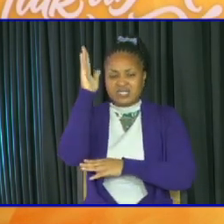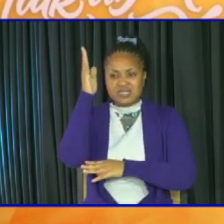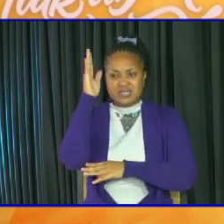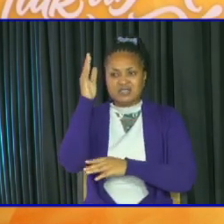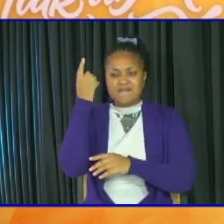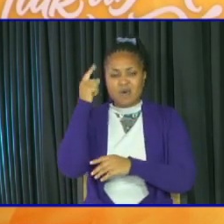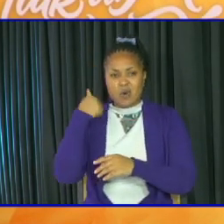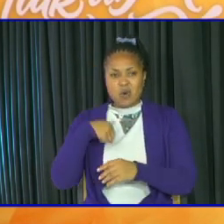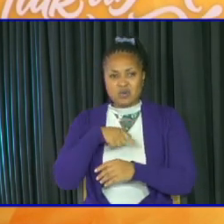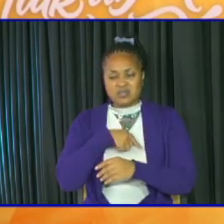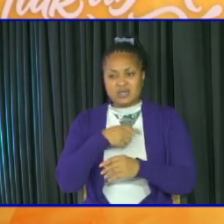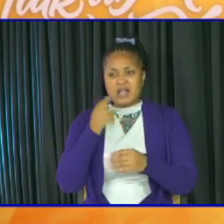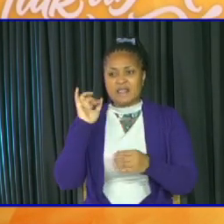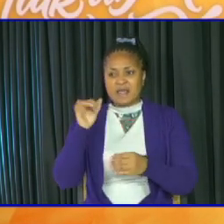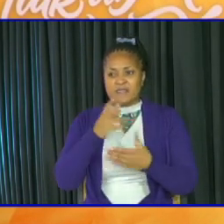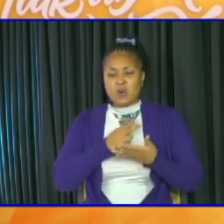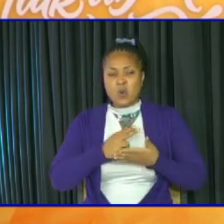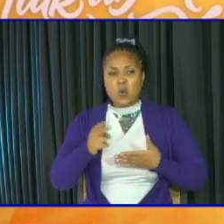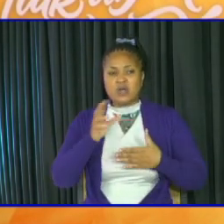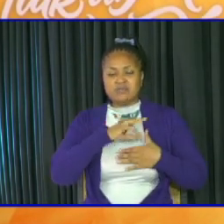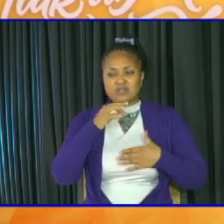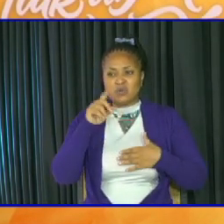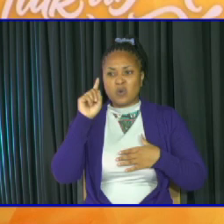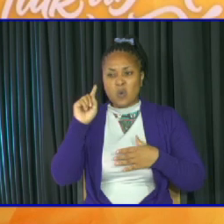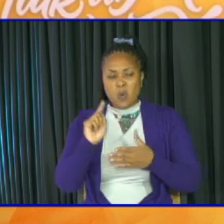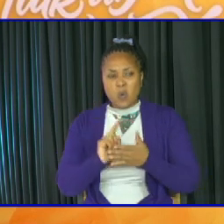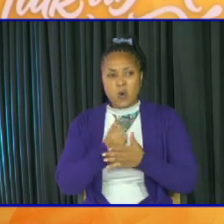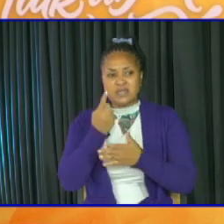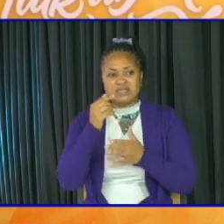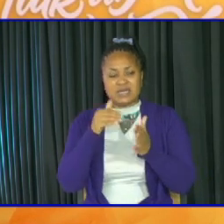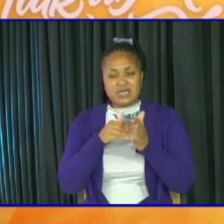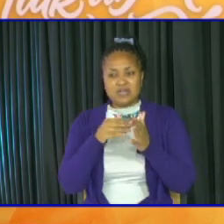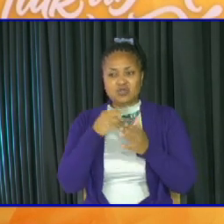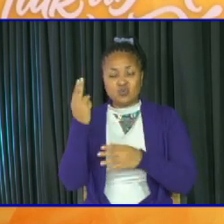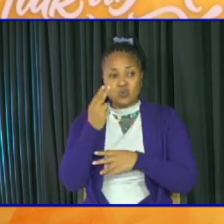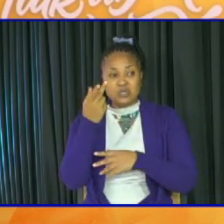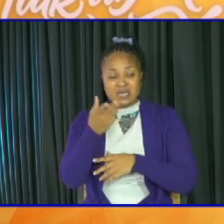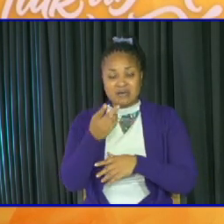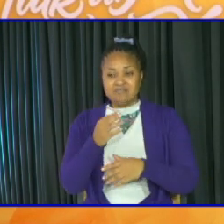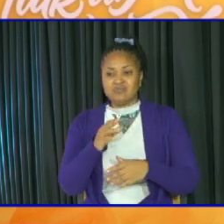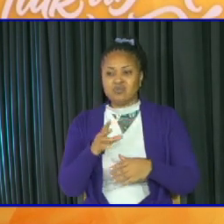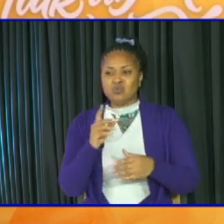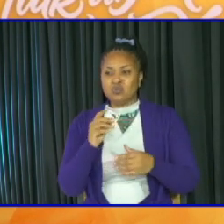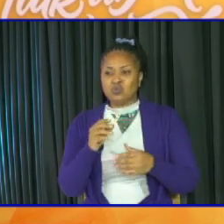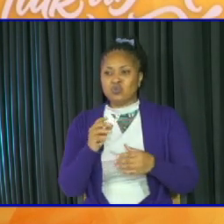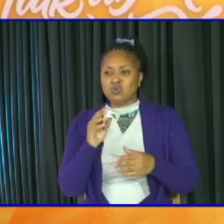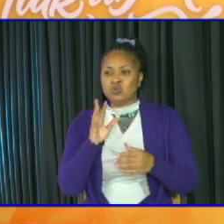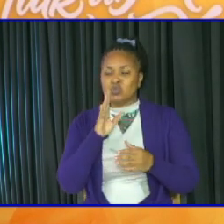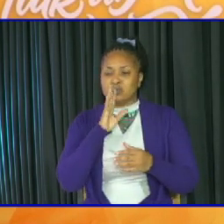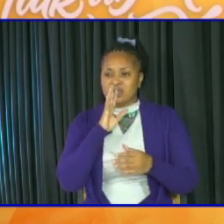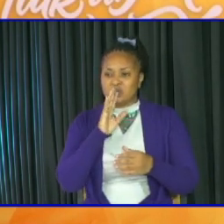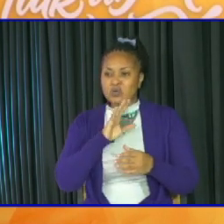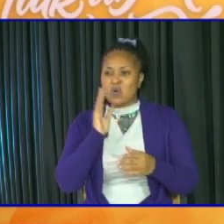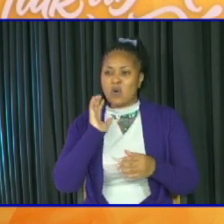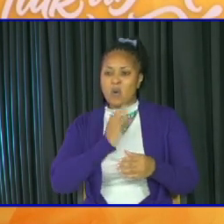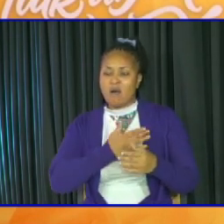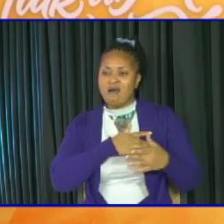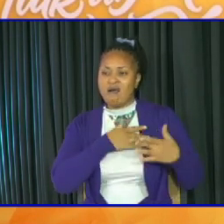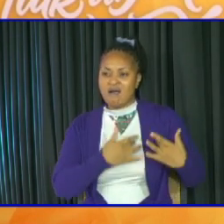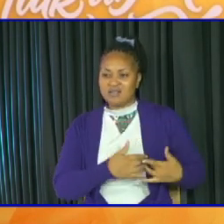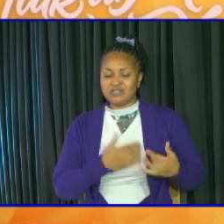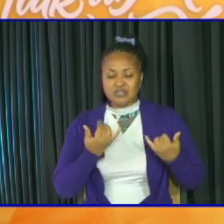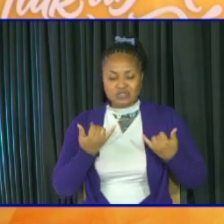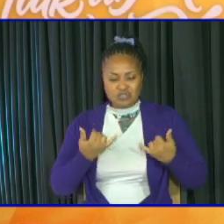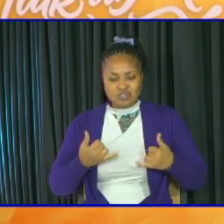will once again use him to speak to our hearts. And just before he comes, we